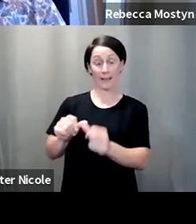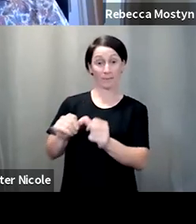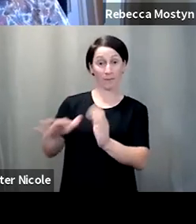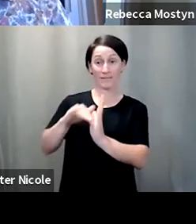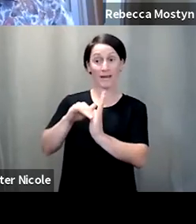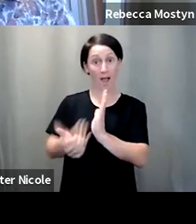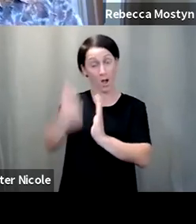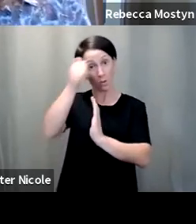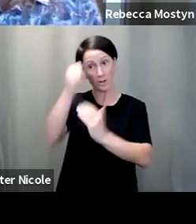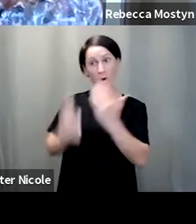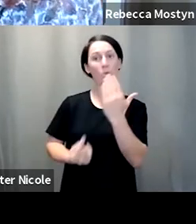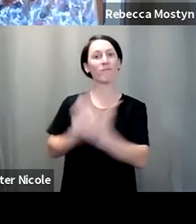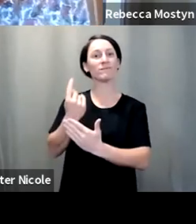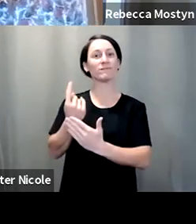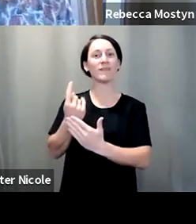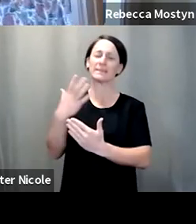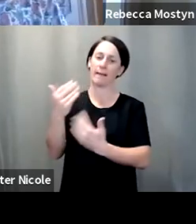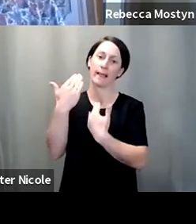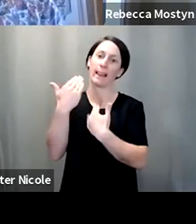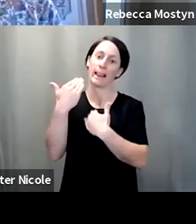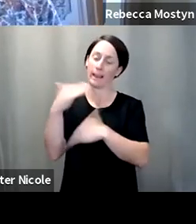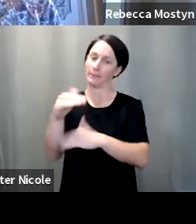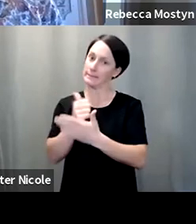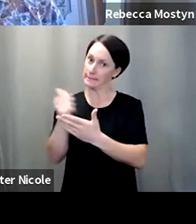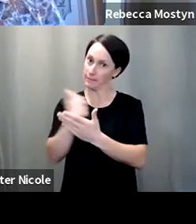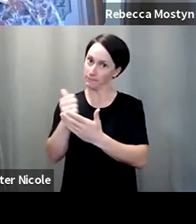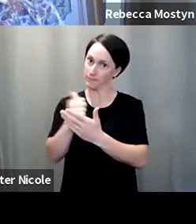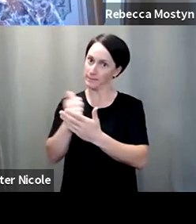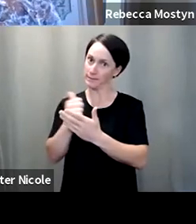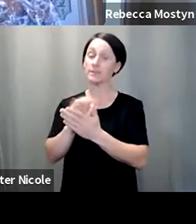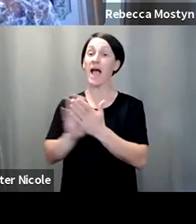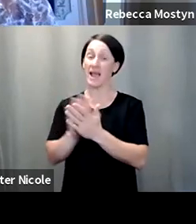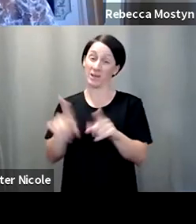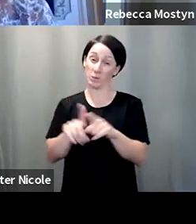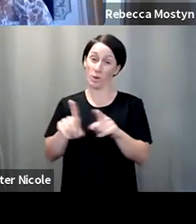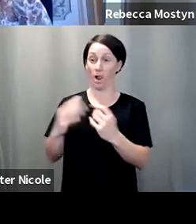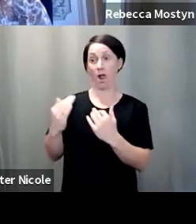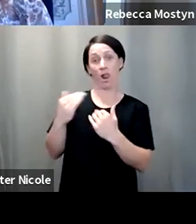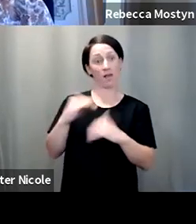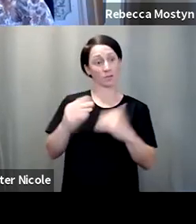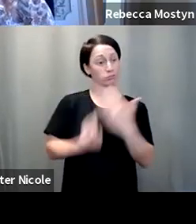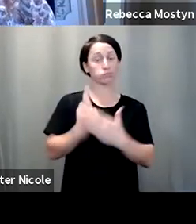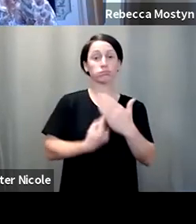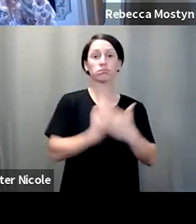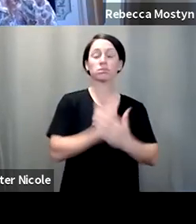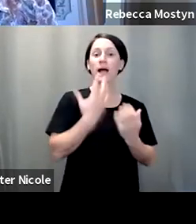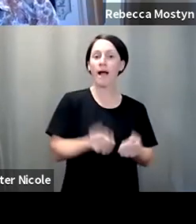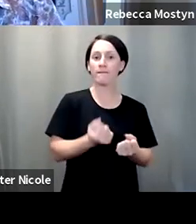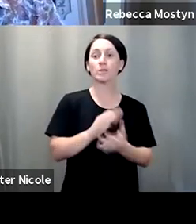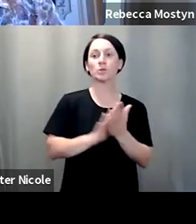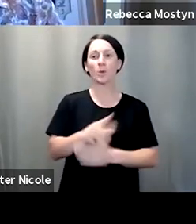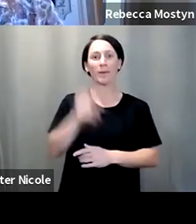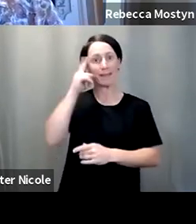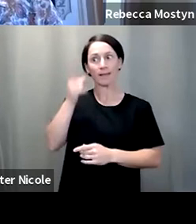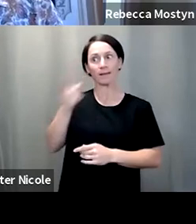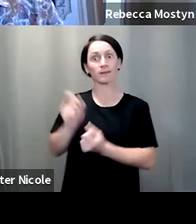know that events are with limited capacity and there's less available in the market. So some things are appearing like they're selling really well, but it's going to